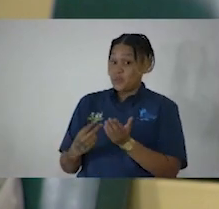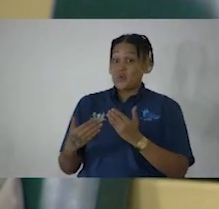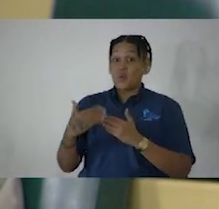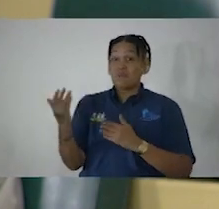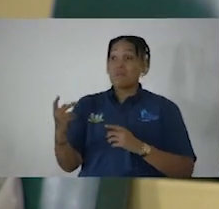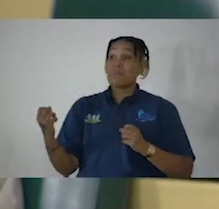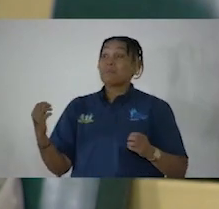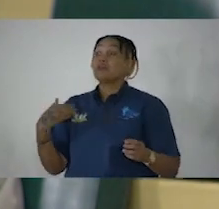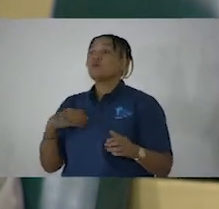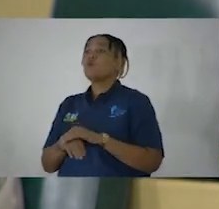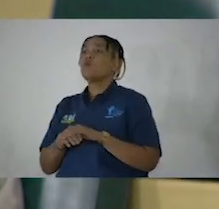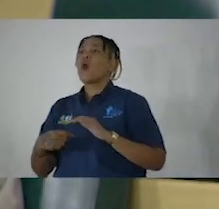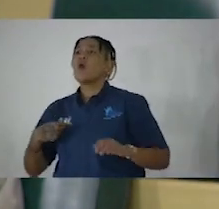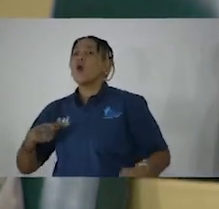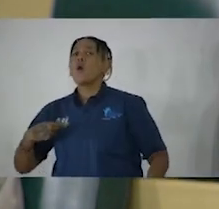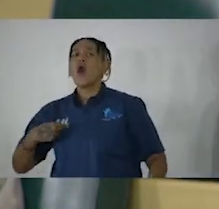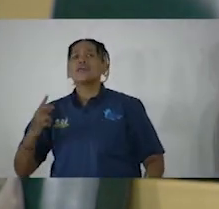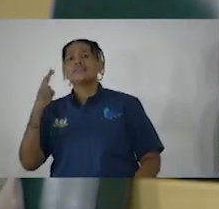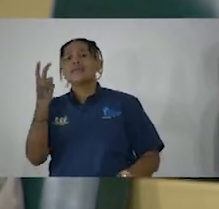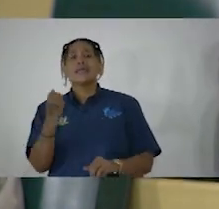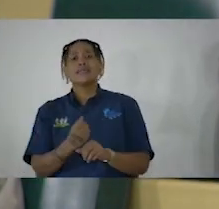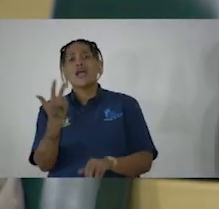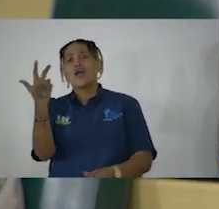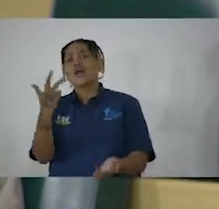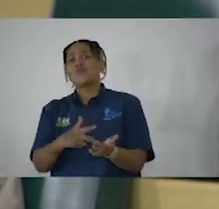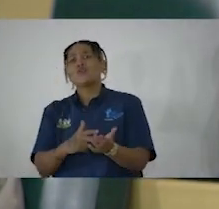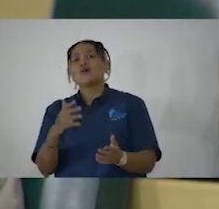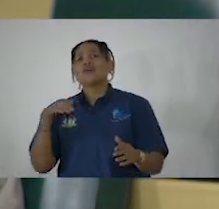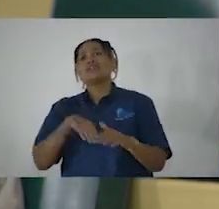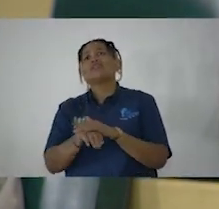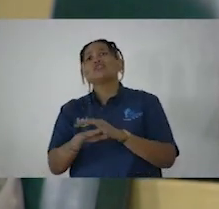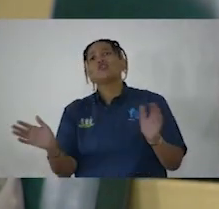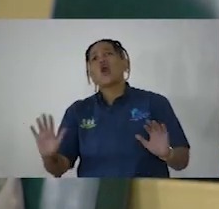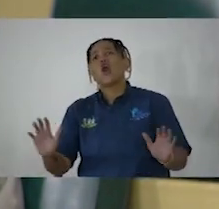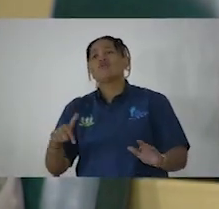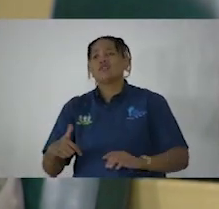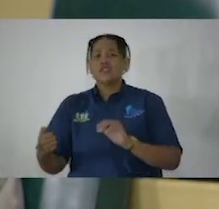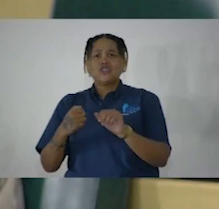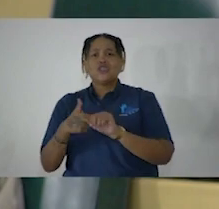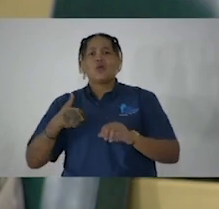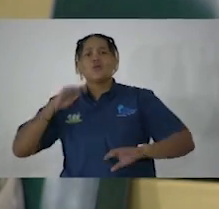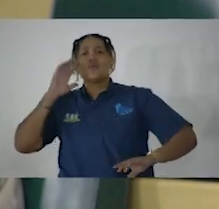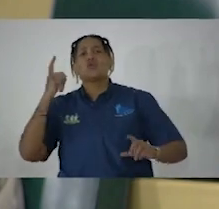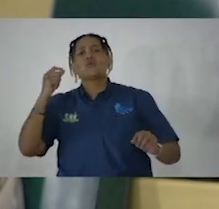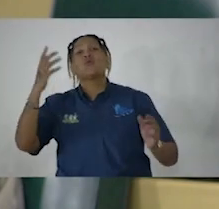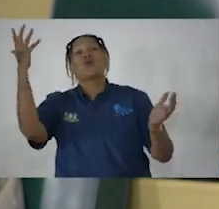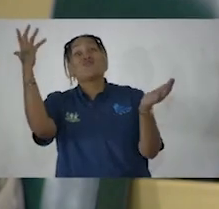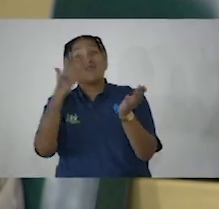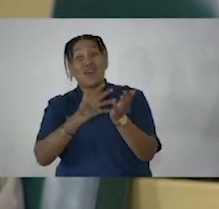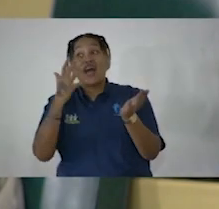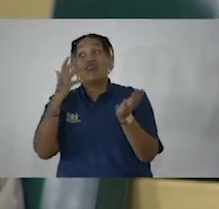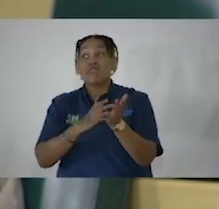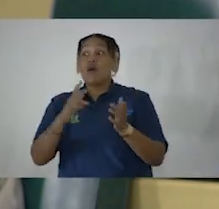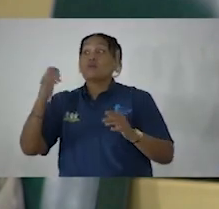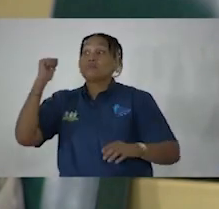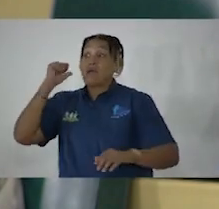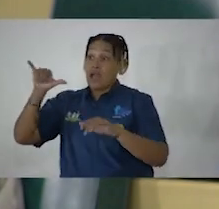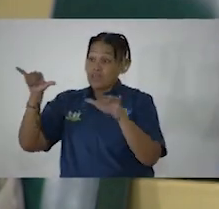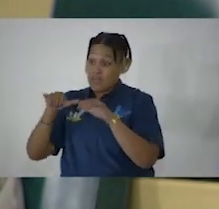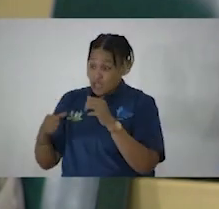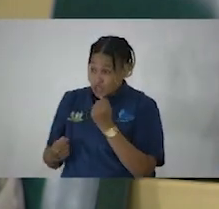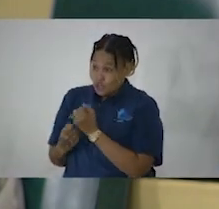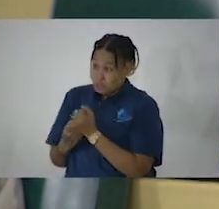oversubscribed. Second year, we did 3,000, it was oversubscribed. This year, we will be doing 5,000